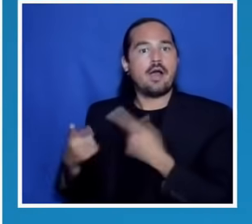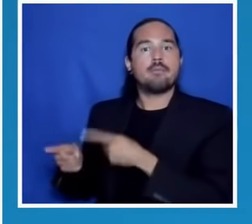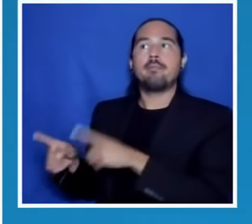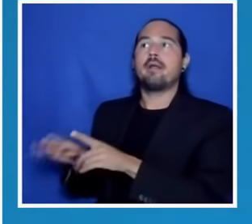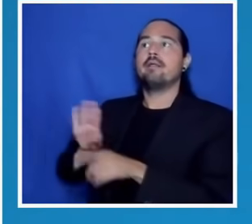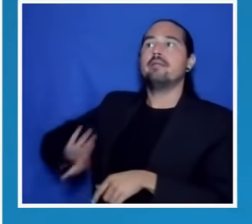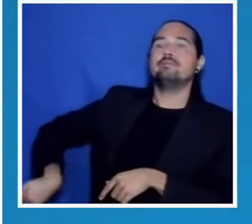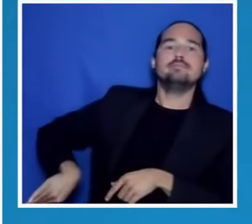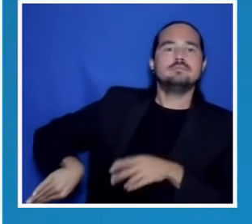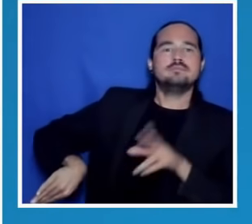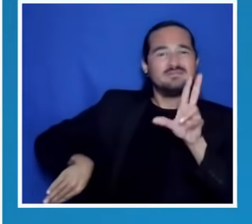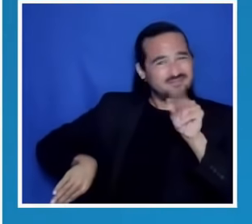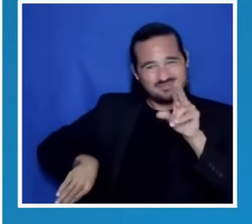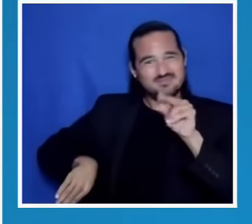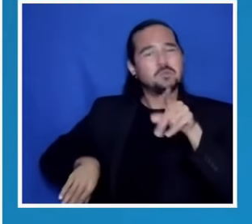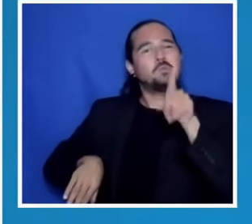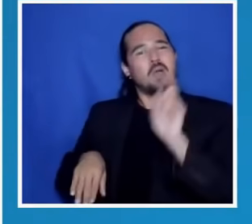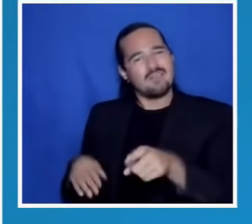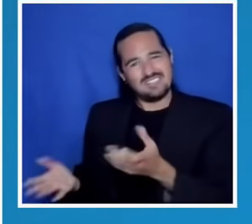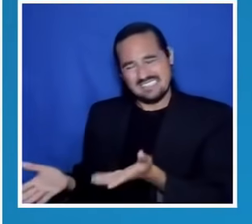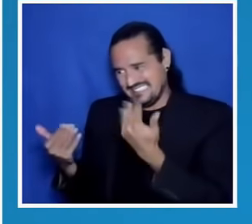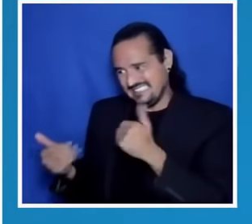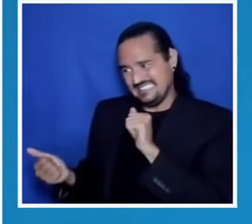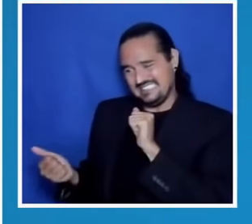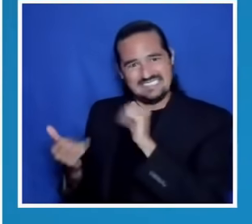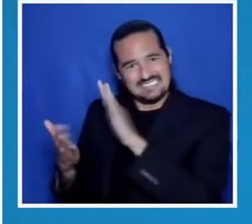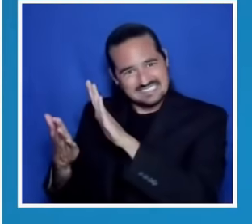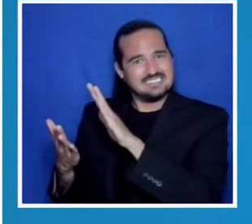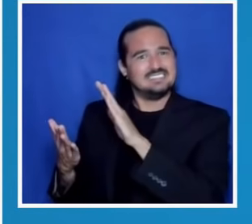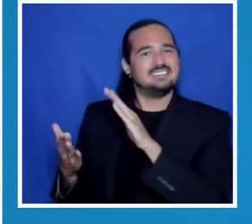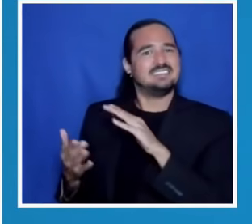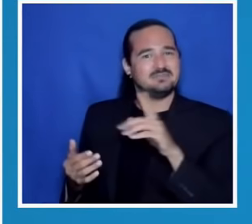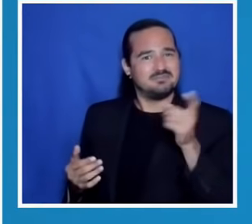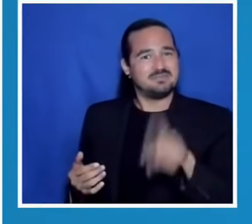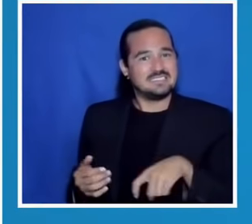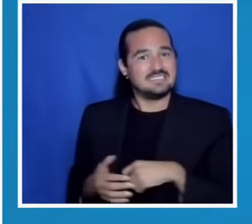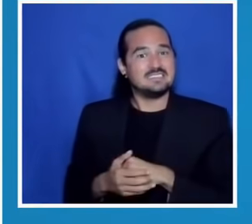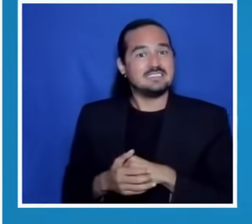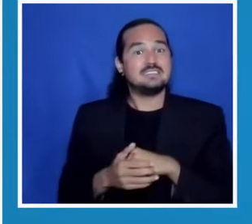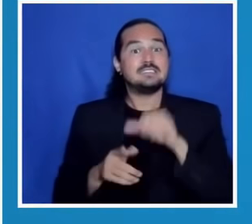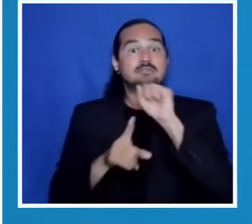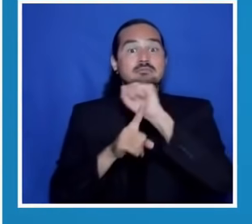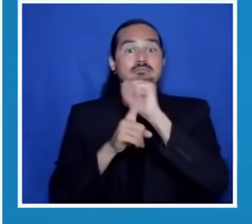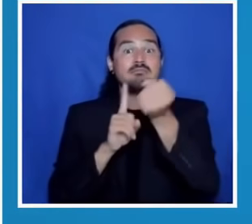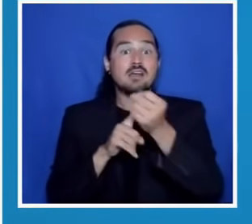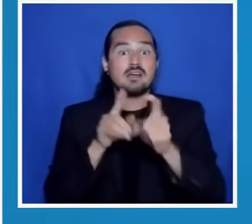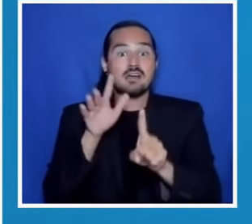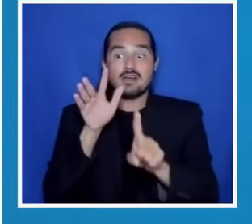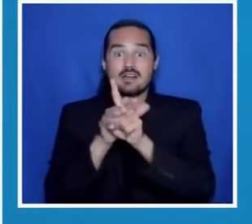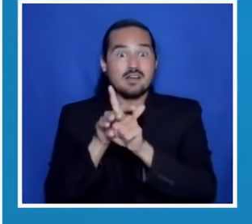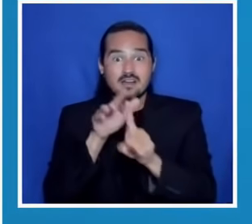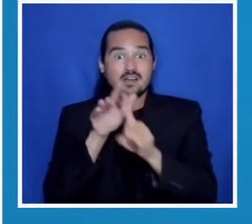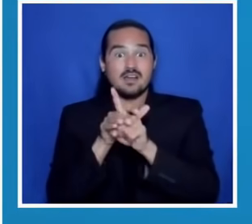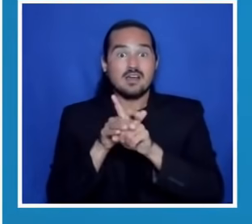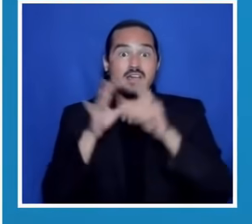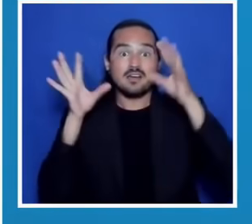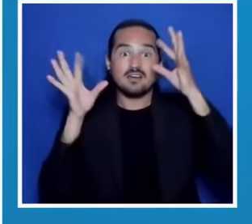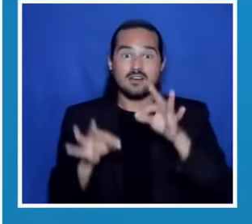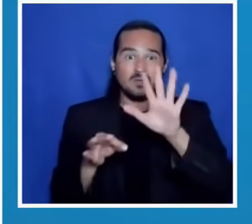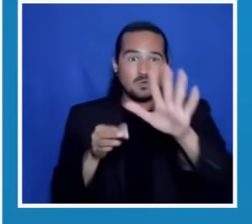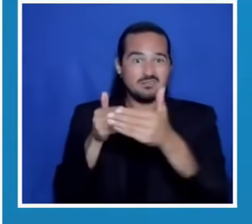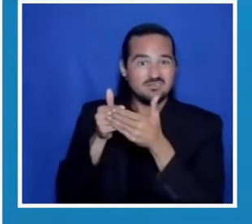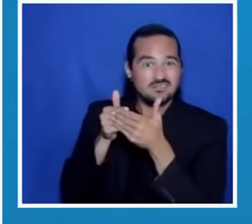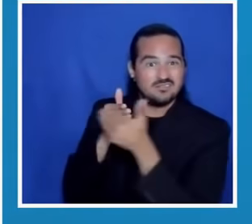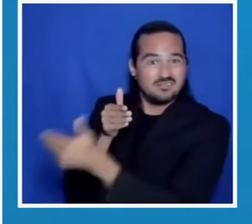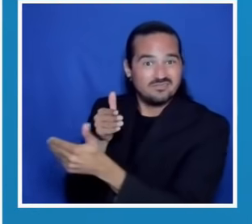not conditions, that determine our fate and future. So I'm asking you over the course of the next 24 hours